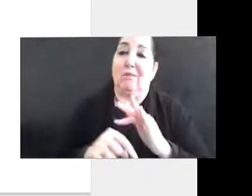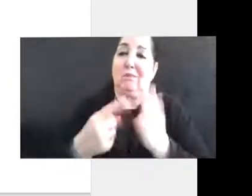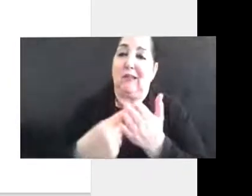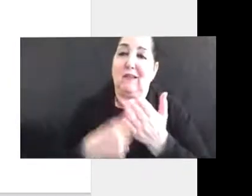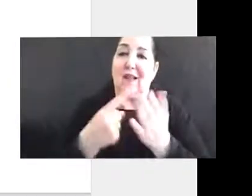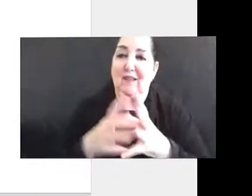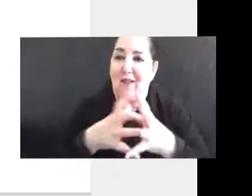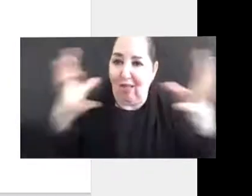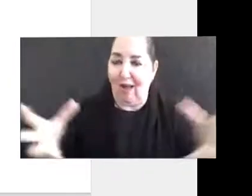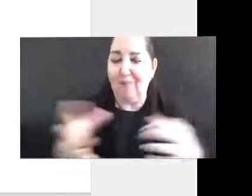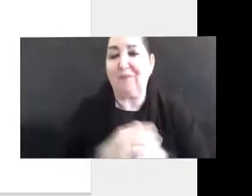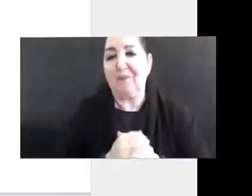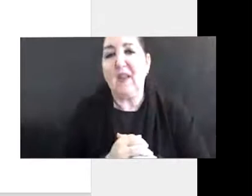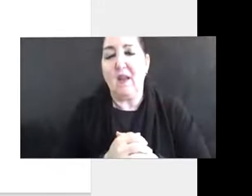that.